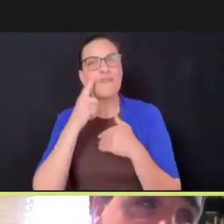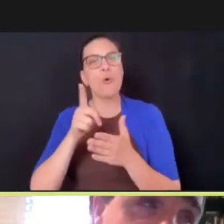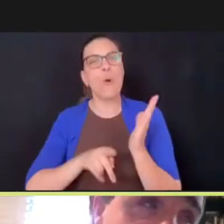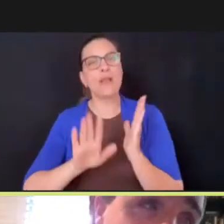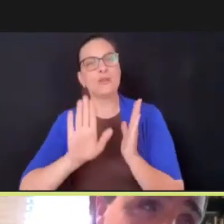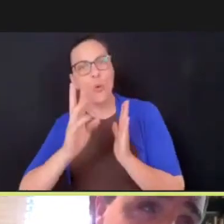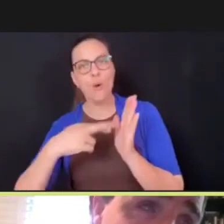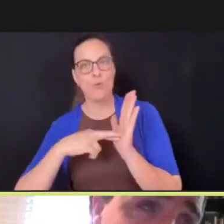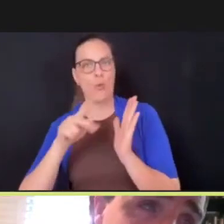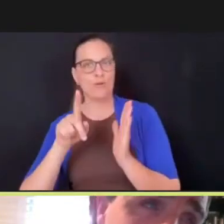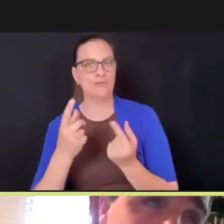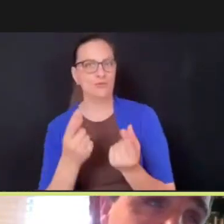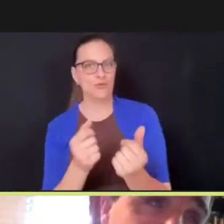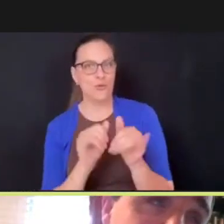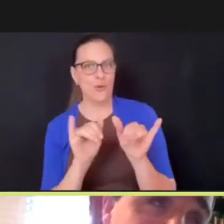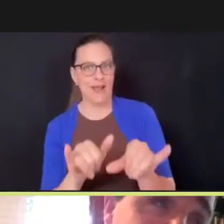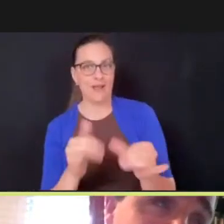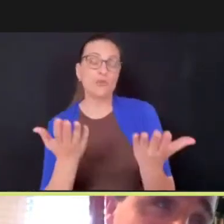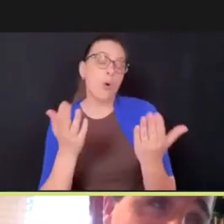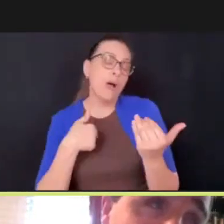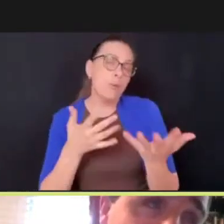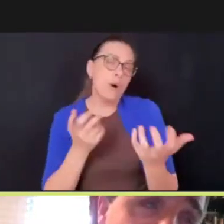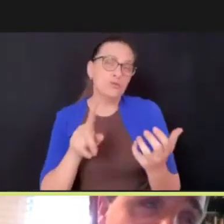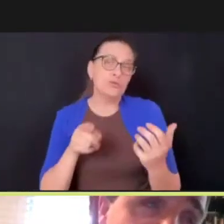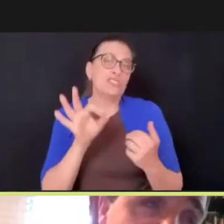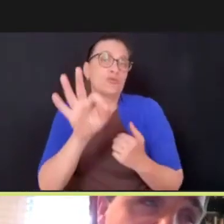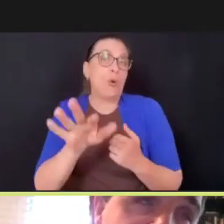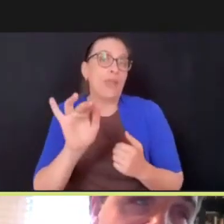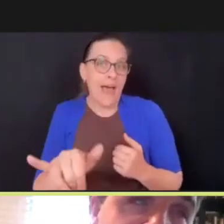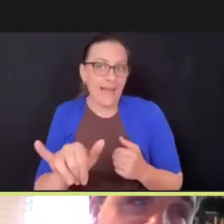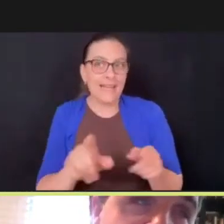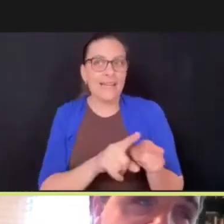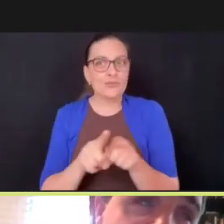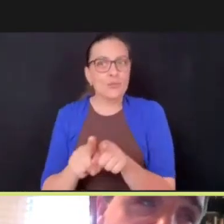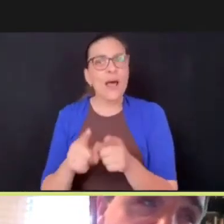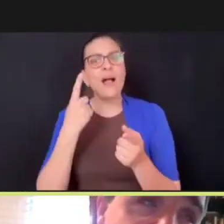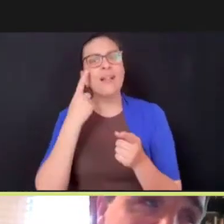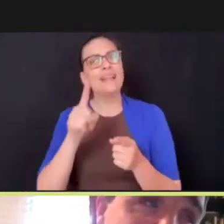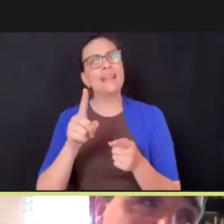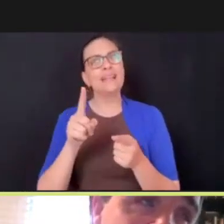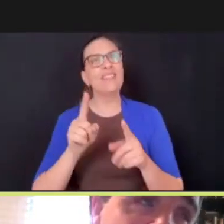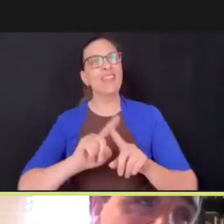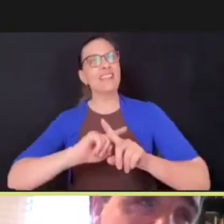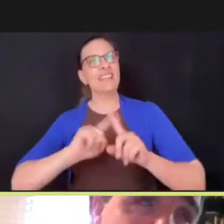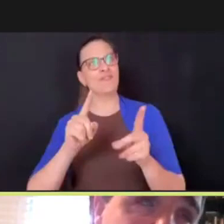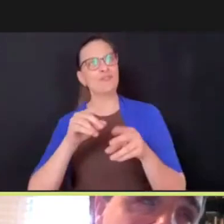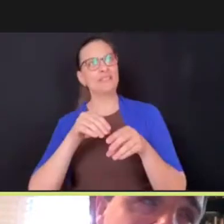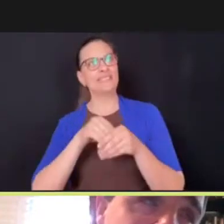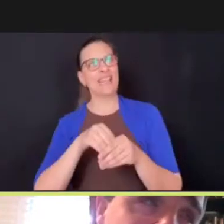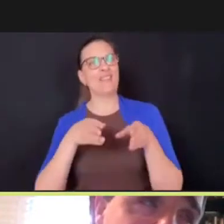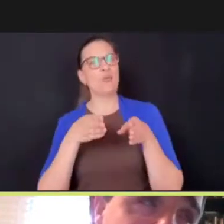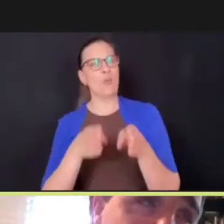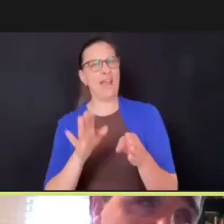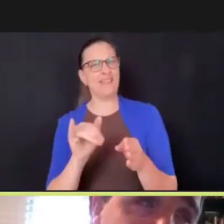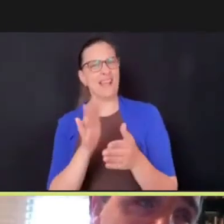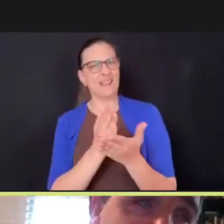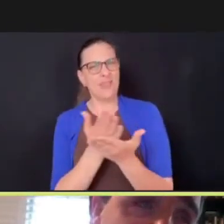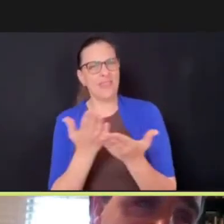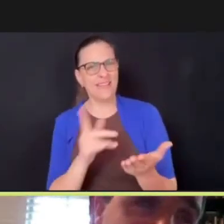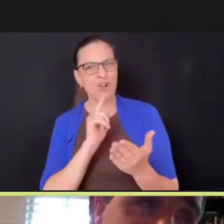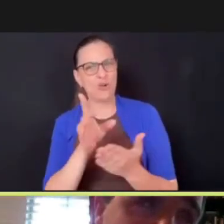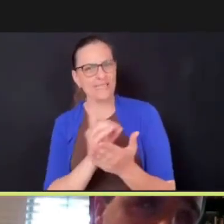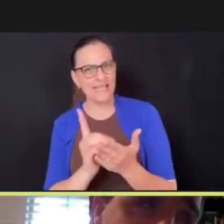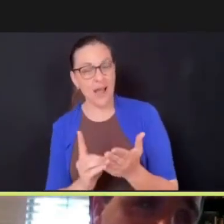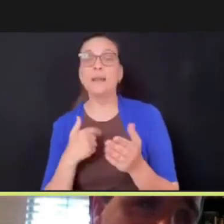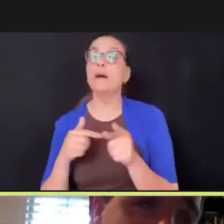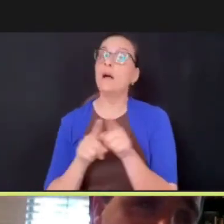that in. It's a different, just a, in the way that some of these things are designed. I also think, though, why is it important?